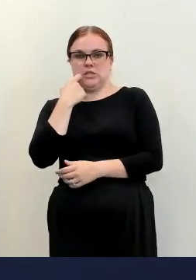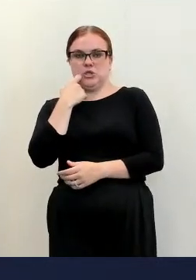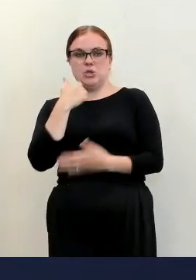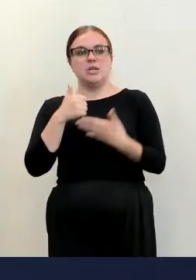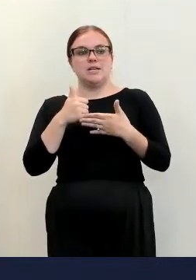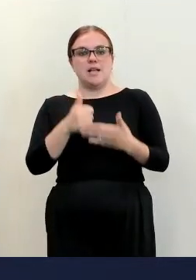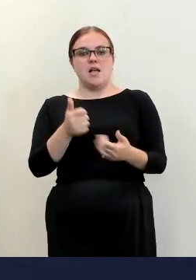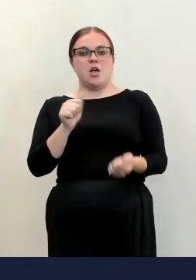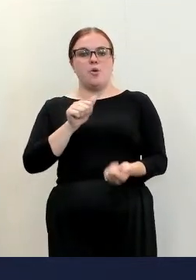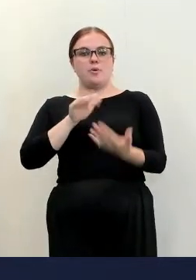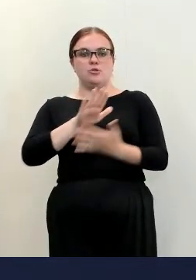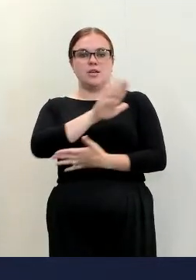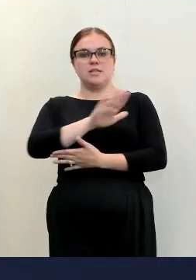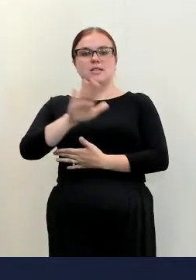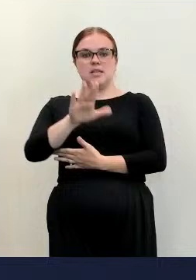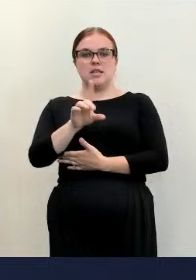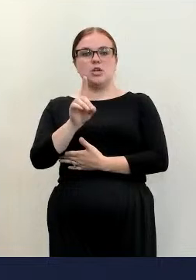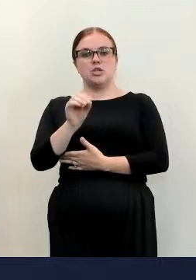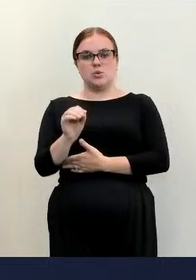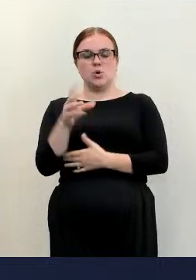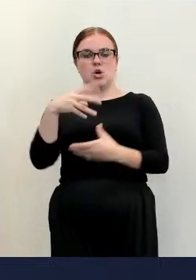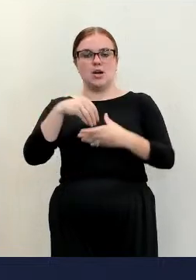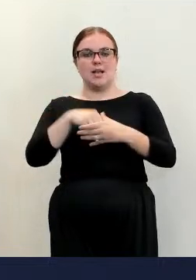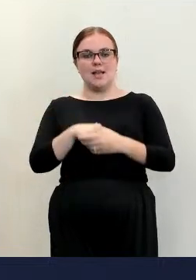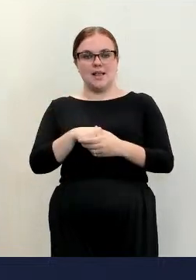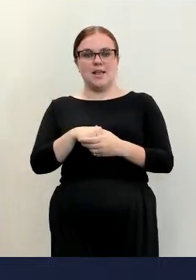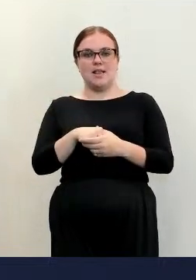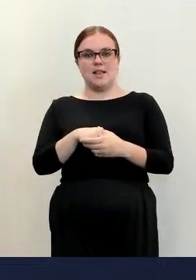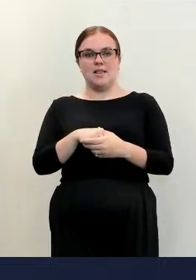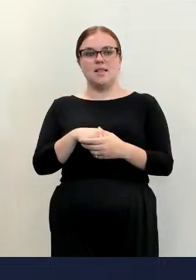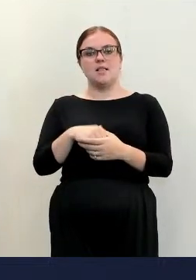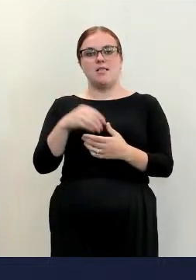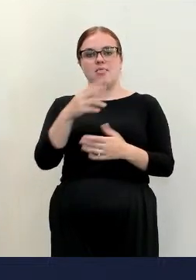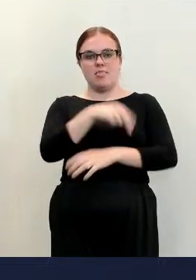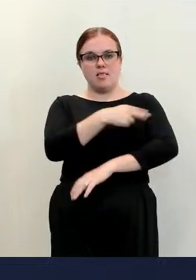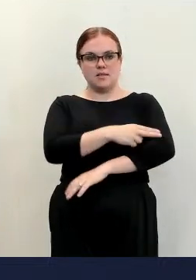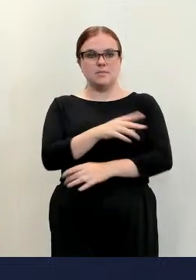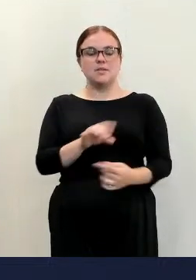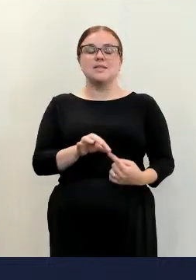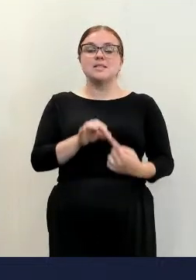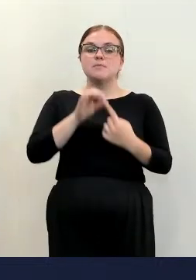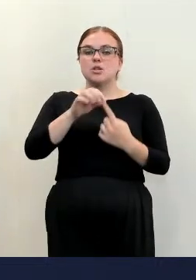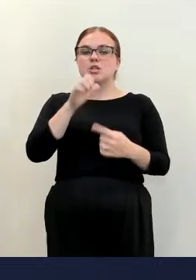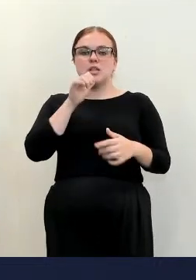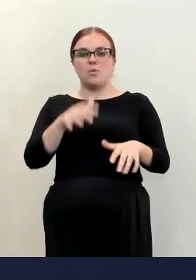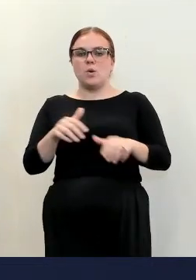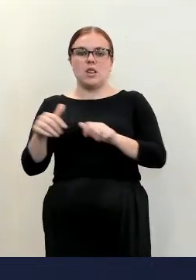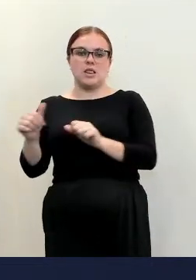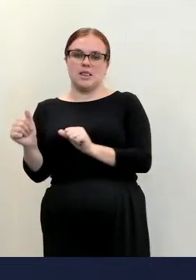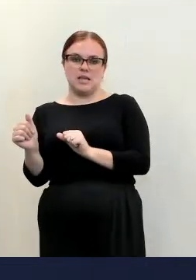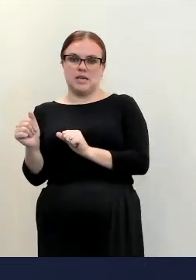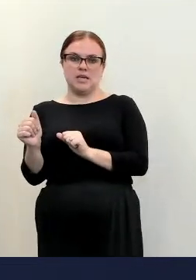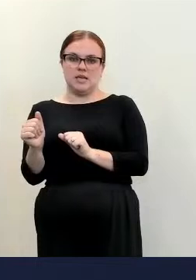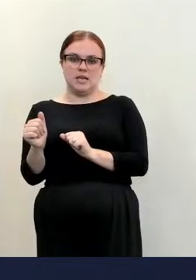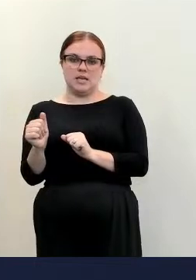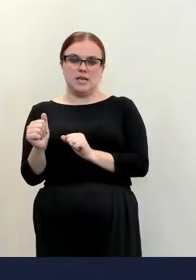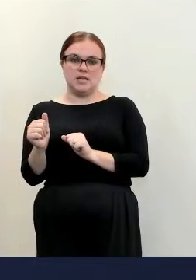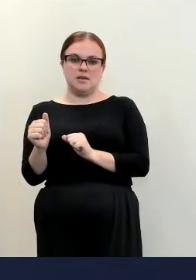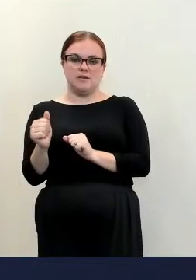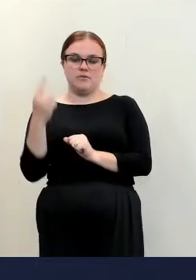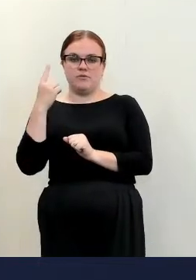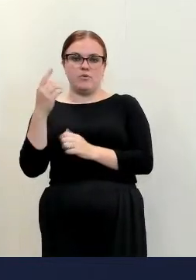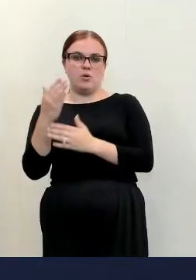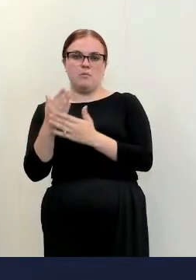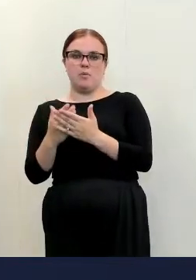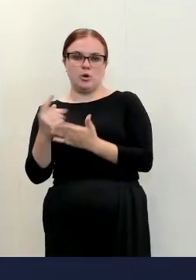help address their substance use disorder while they're in the hospital. So especially so they won't leave against medical advice, you know, only partially